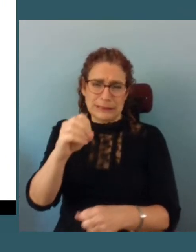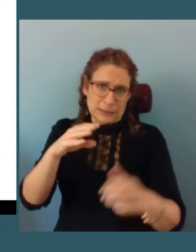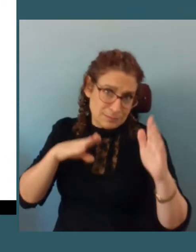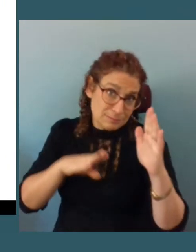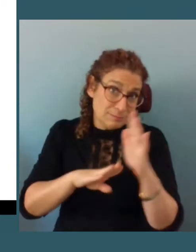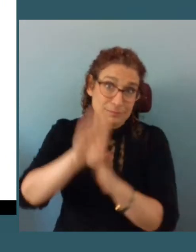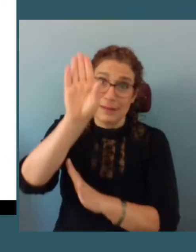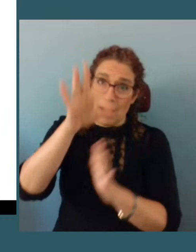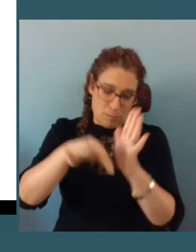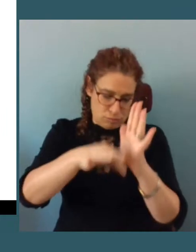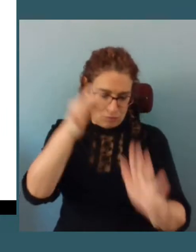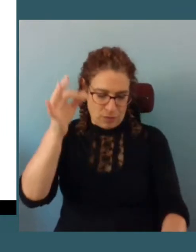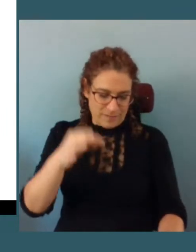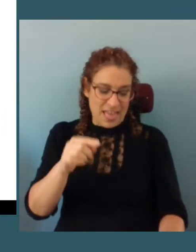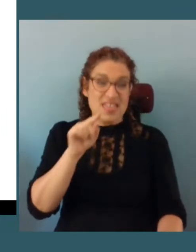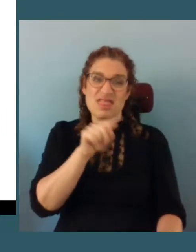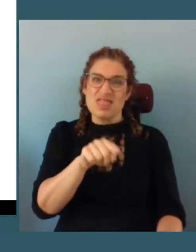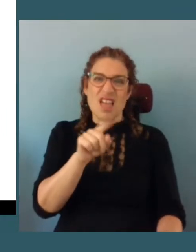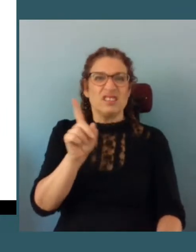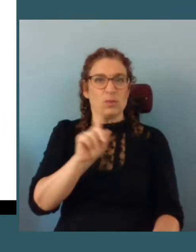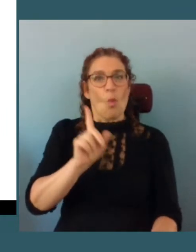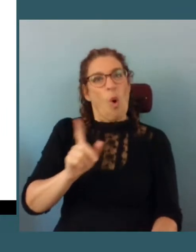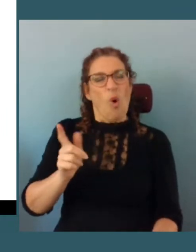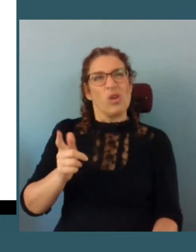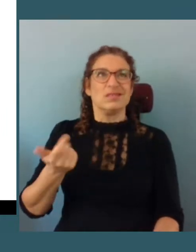often would expect to see.